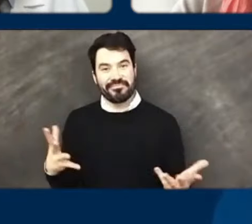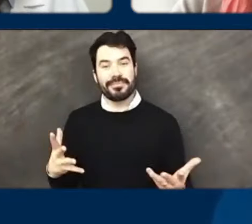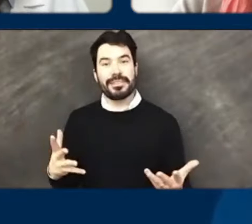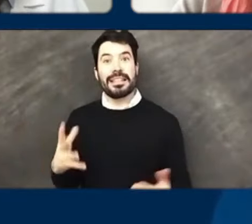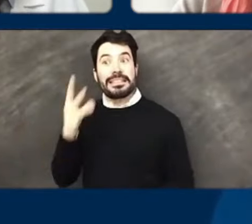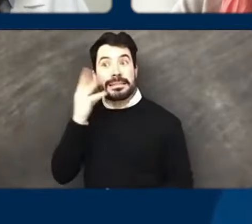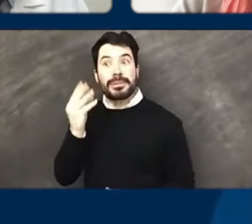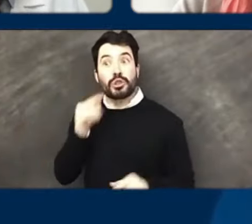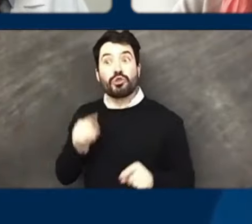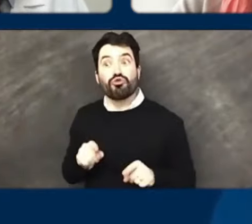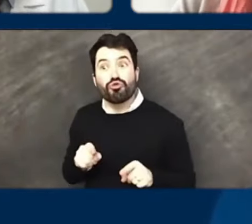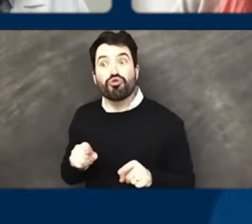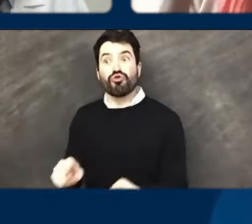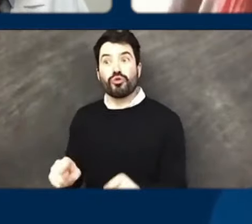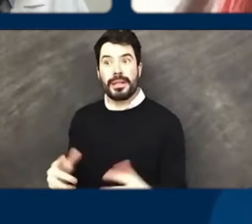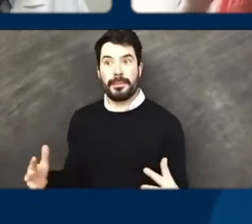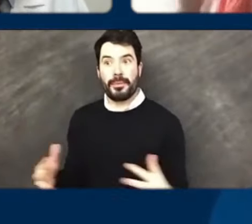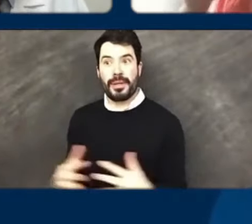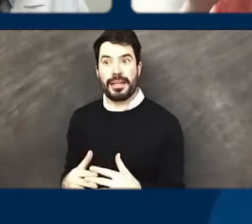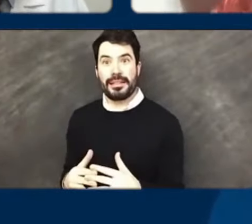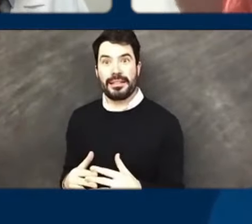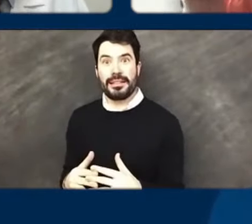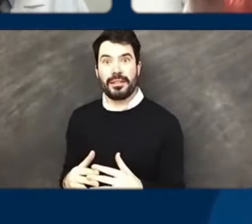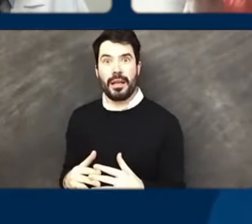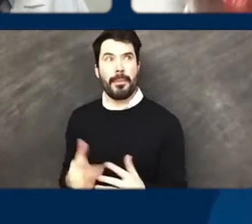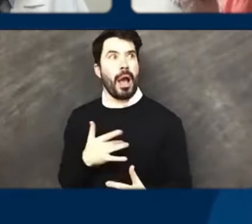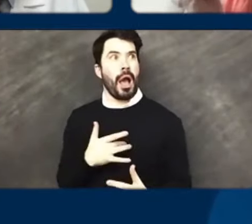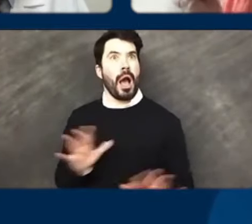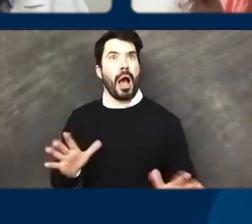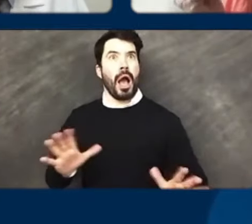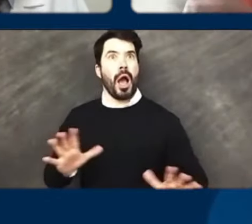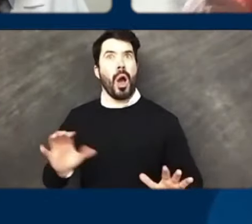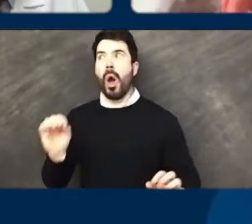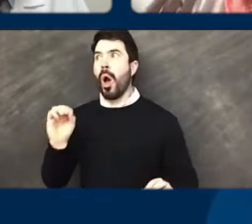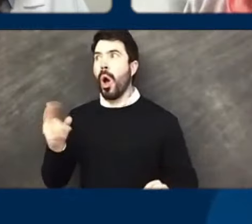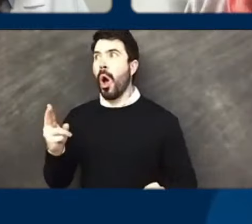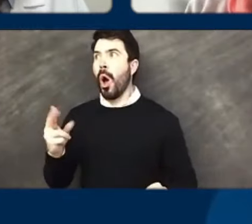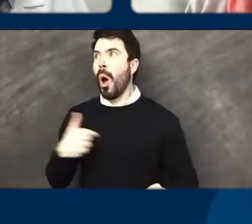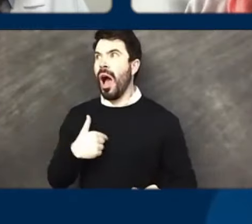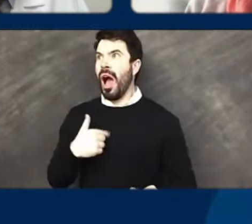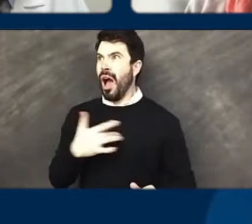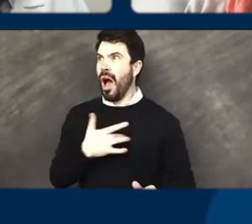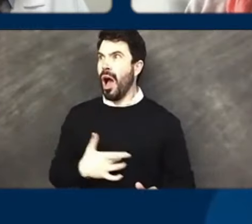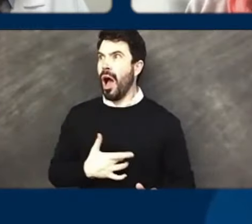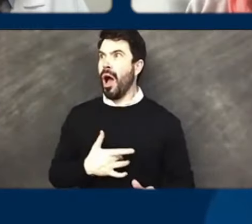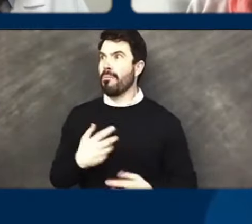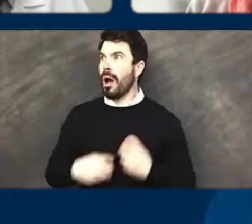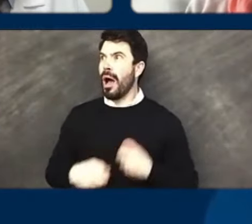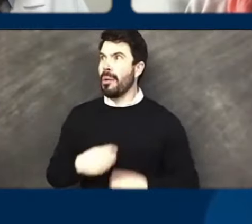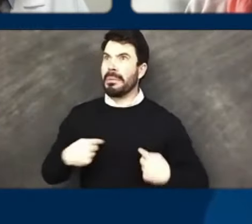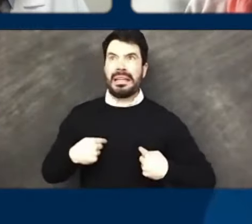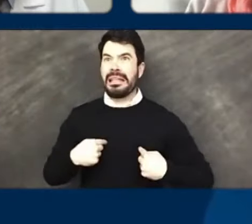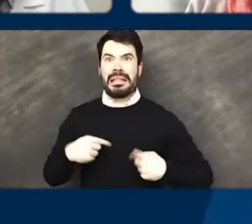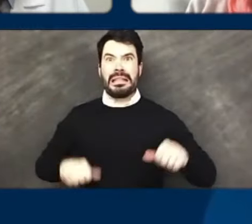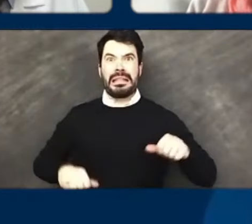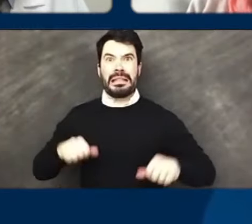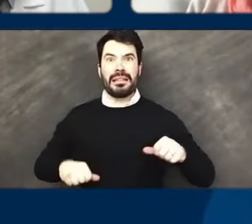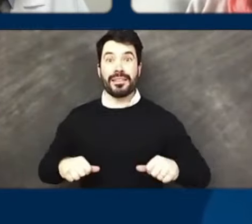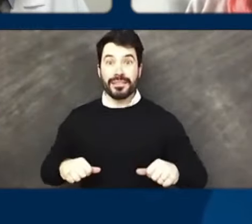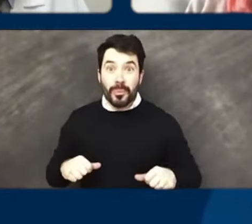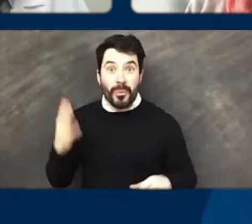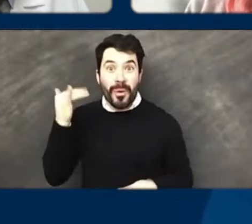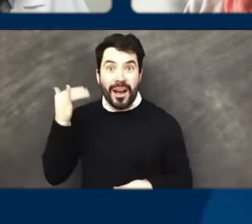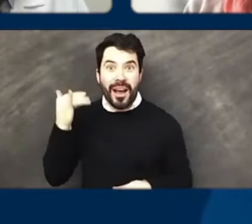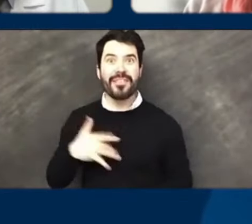when you're a cardiologist are like, oh my God, am I having a heart problem? Because you're short of breath when you're pregnant. And if